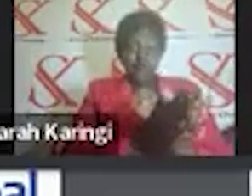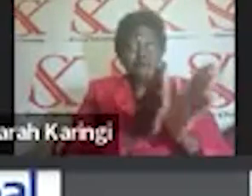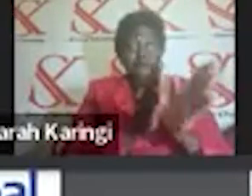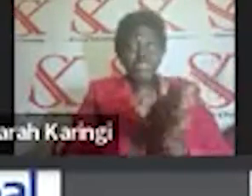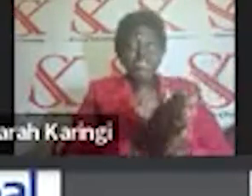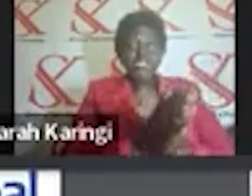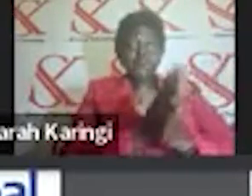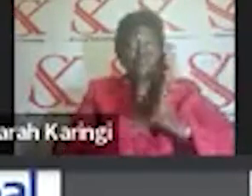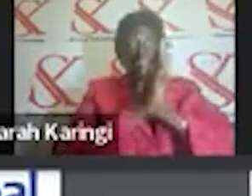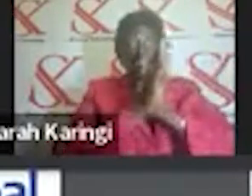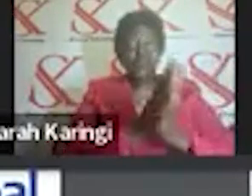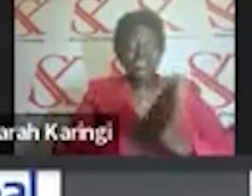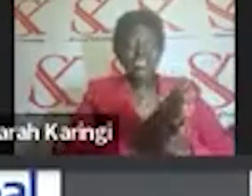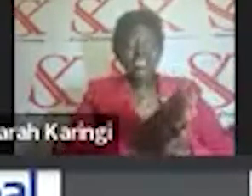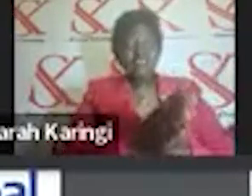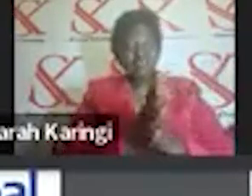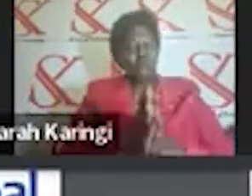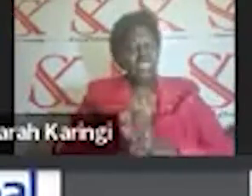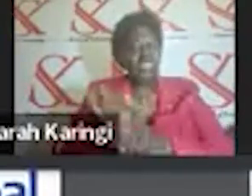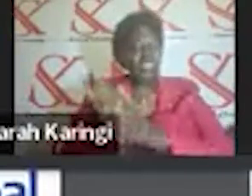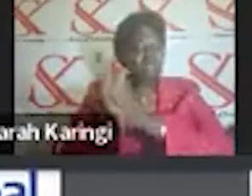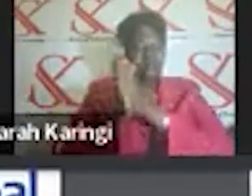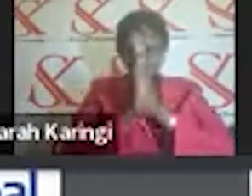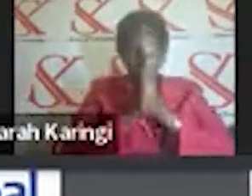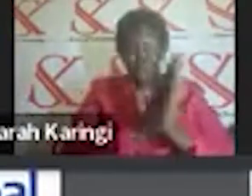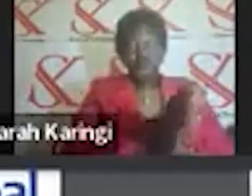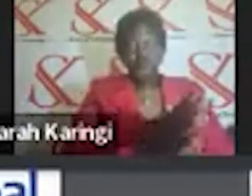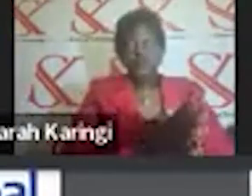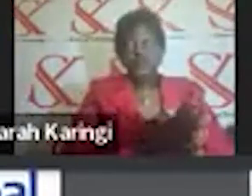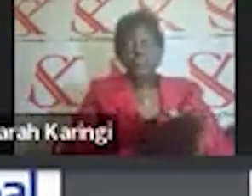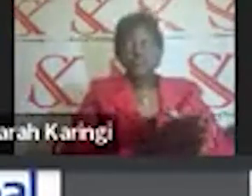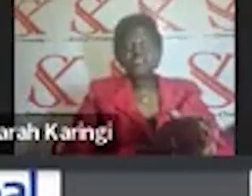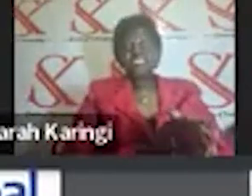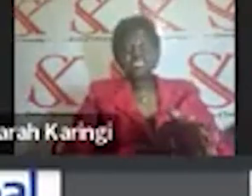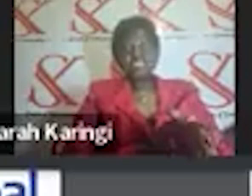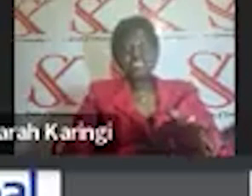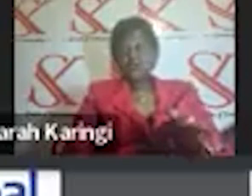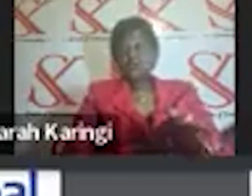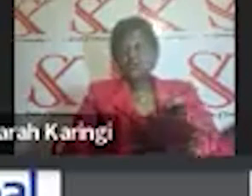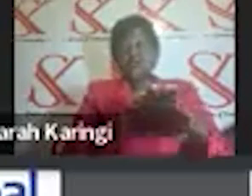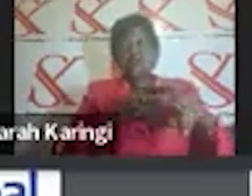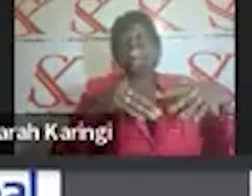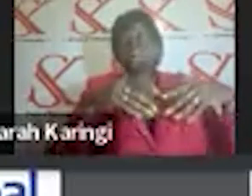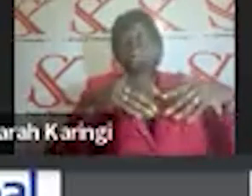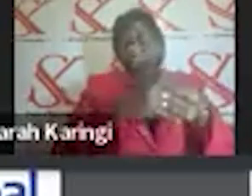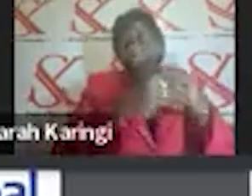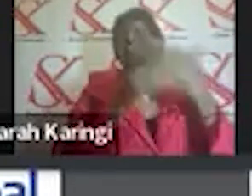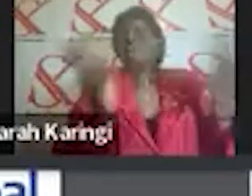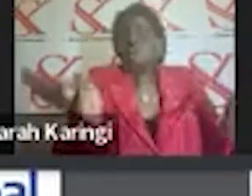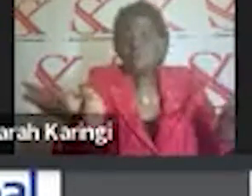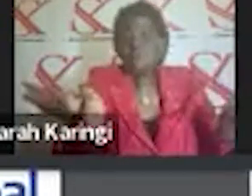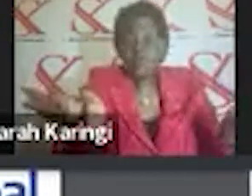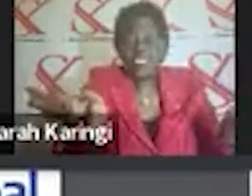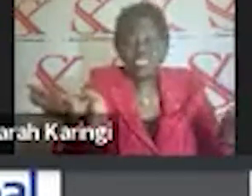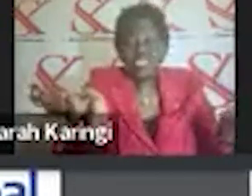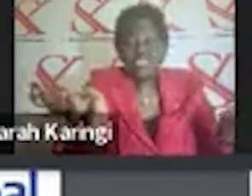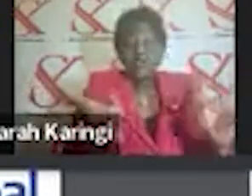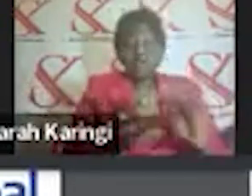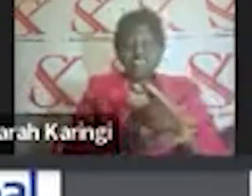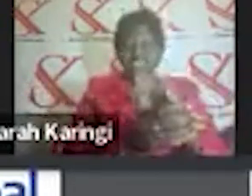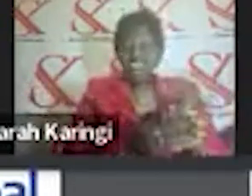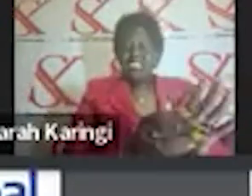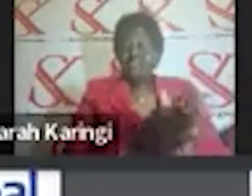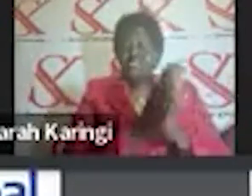means. Make sure that when you are online and offline, people will always talk nice things about you. Of course, it's not that there are those people who are